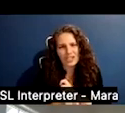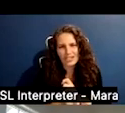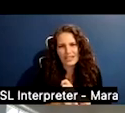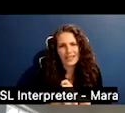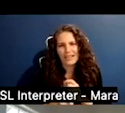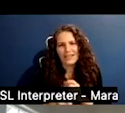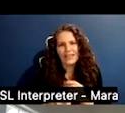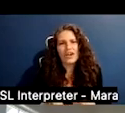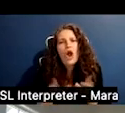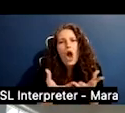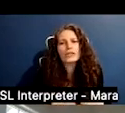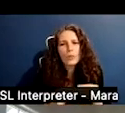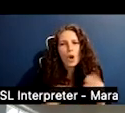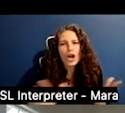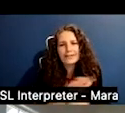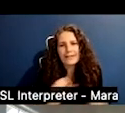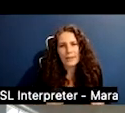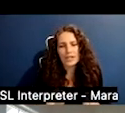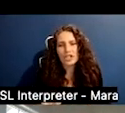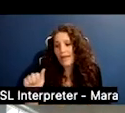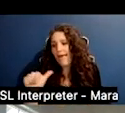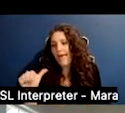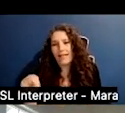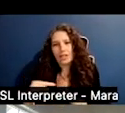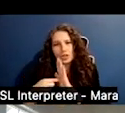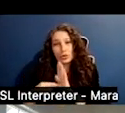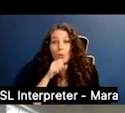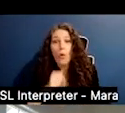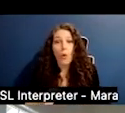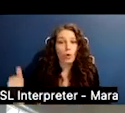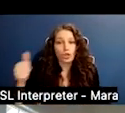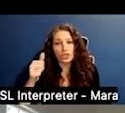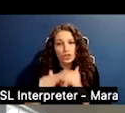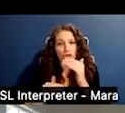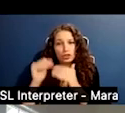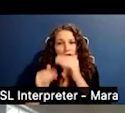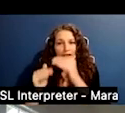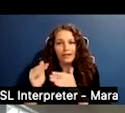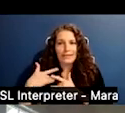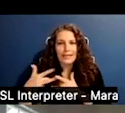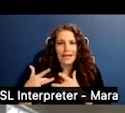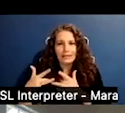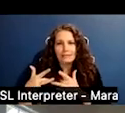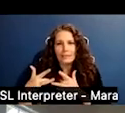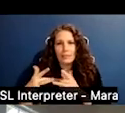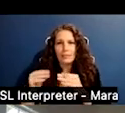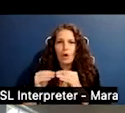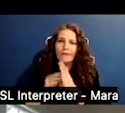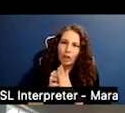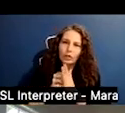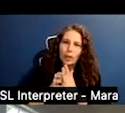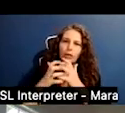Alan showed you quite a few older structures that were definitely damaged. They tend to be more vulnerable, but I just wanted to point out this anomaly. Next